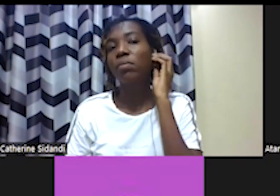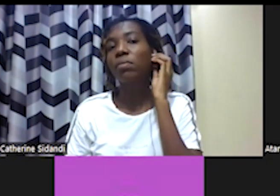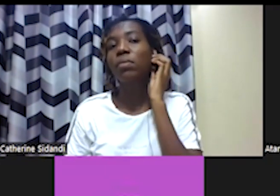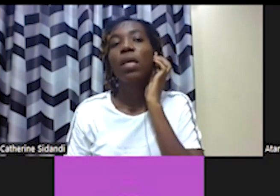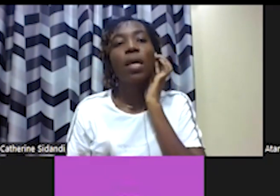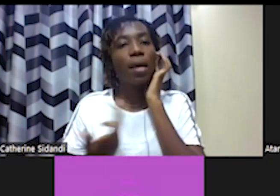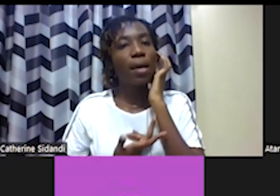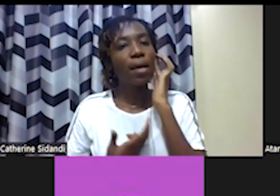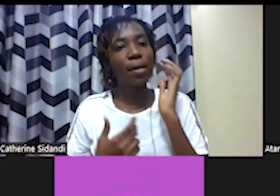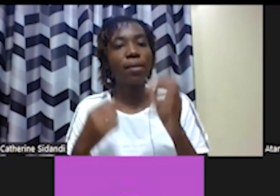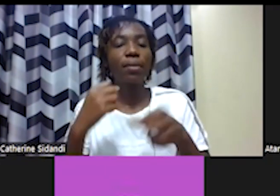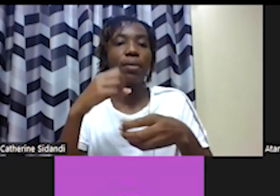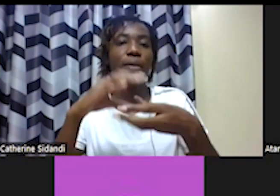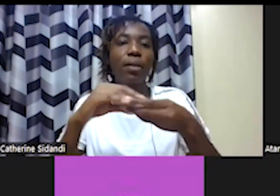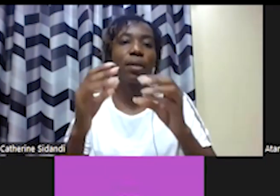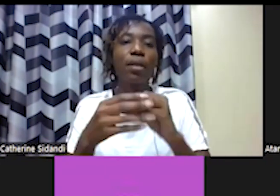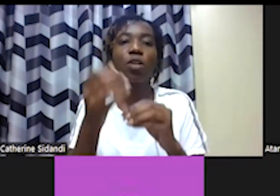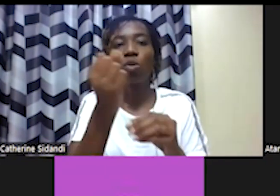create doors?